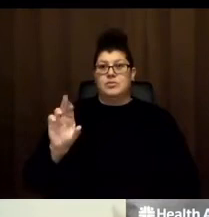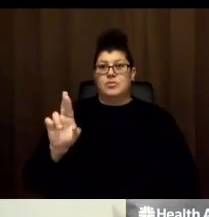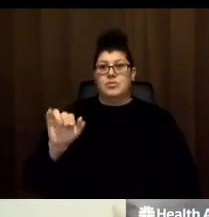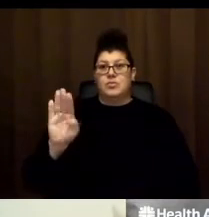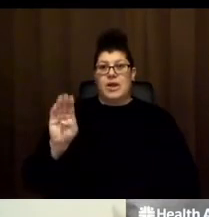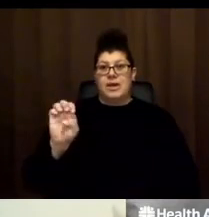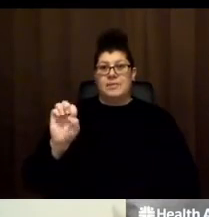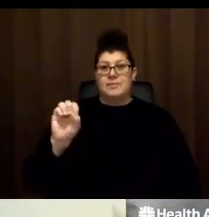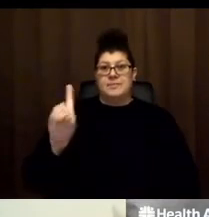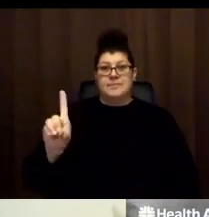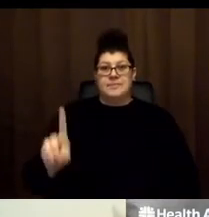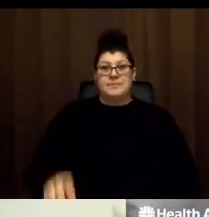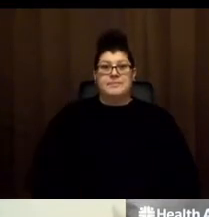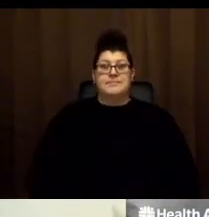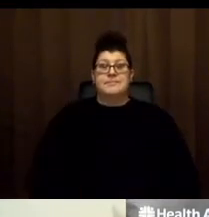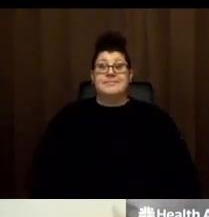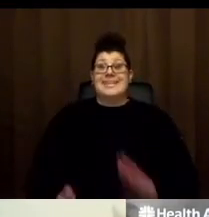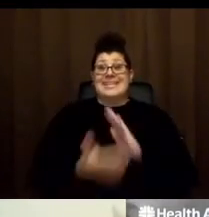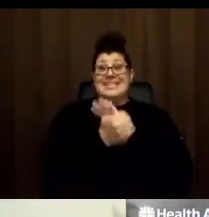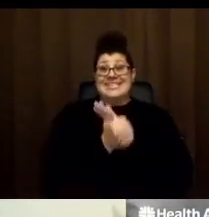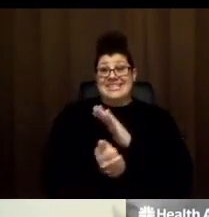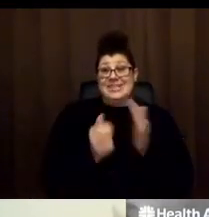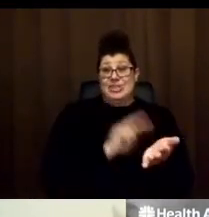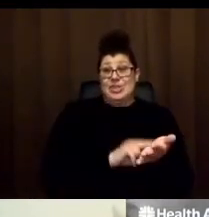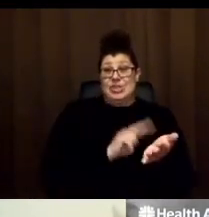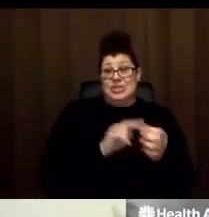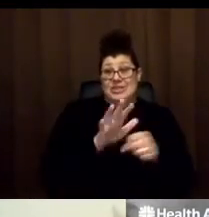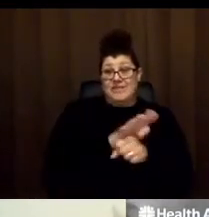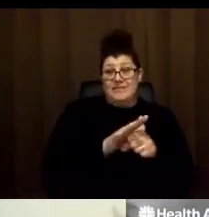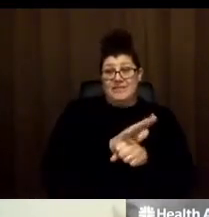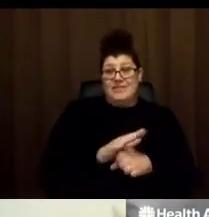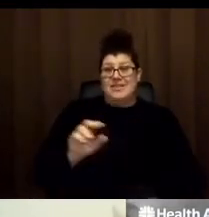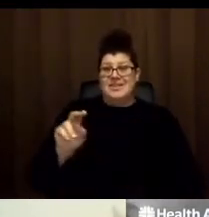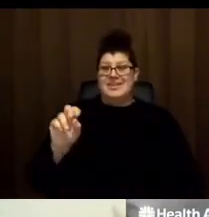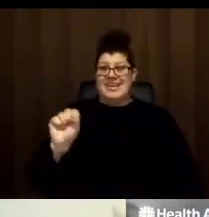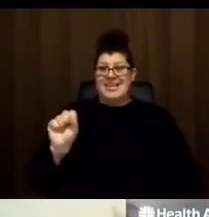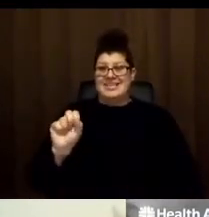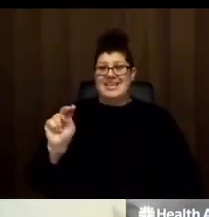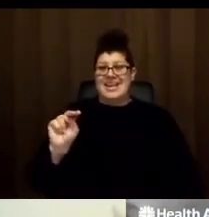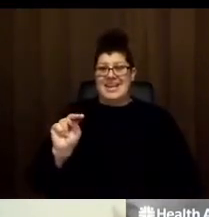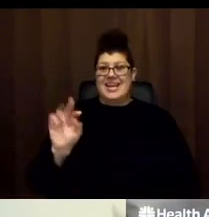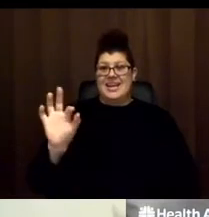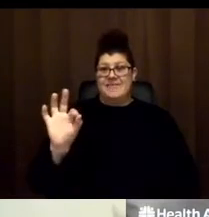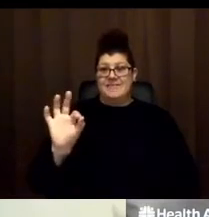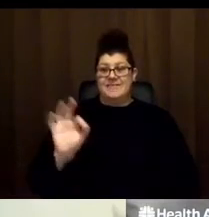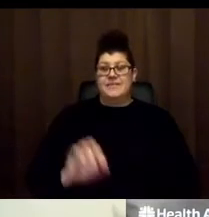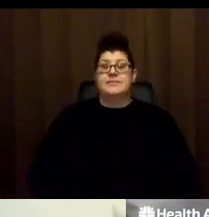Moving on to skilled nursing facilities, also referred to as SNF.